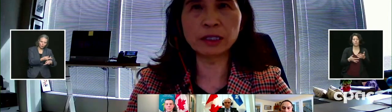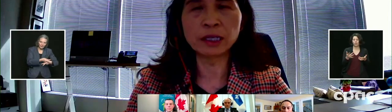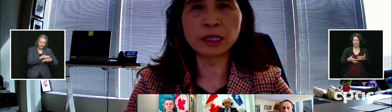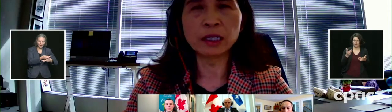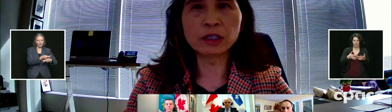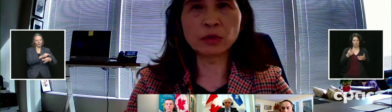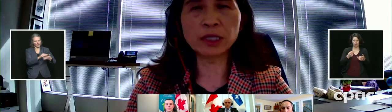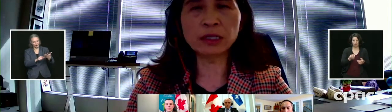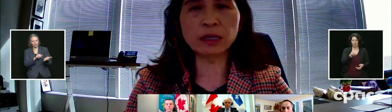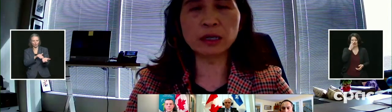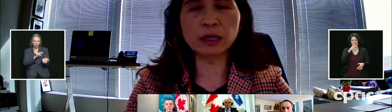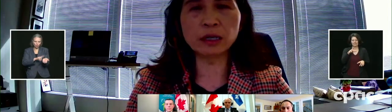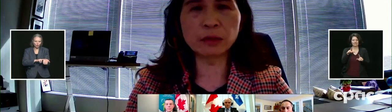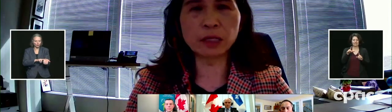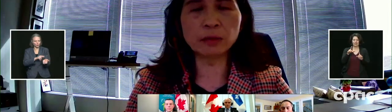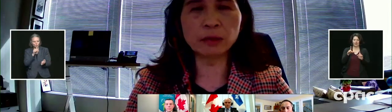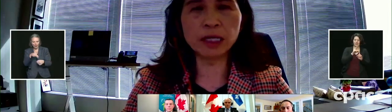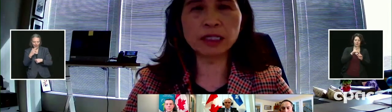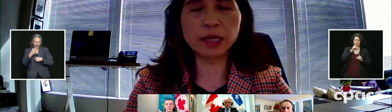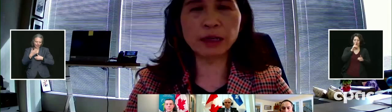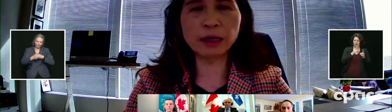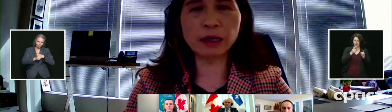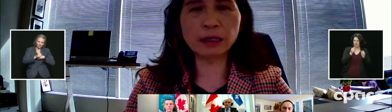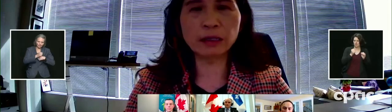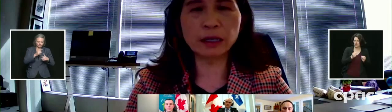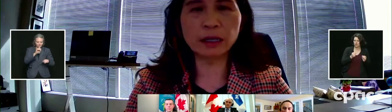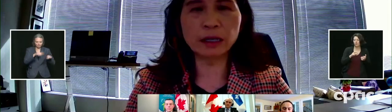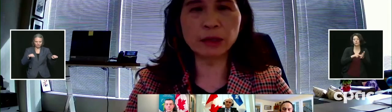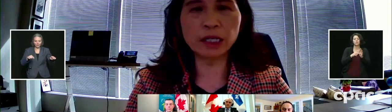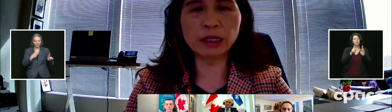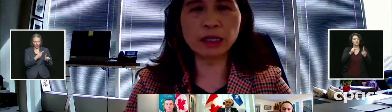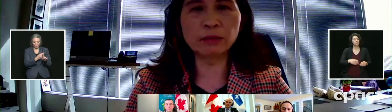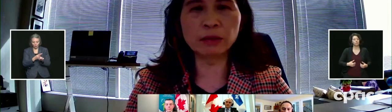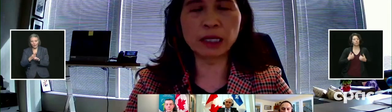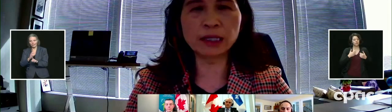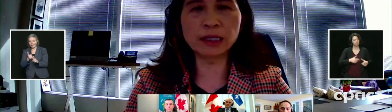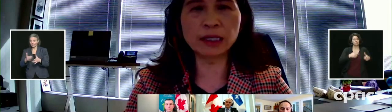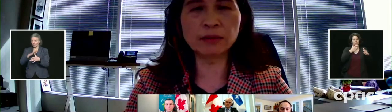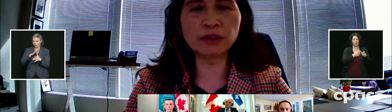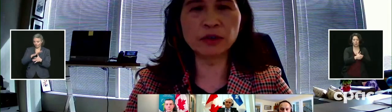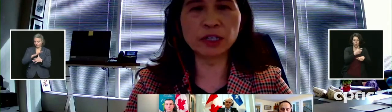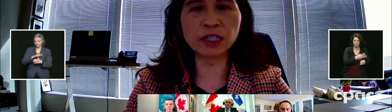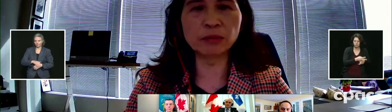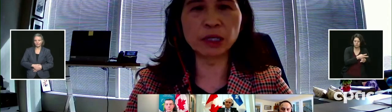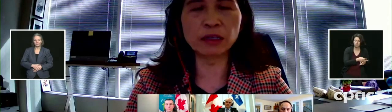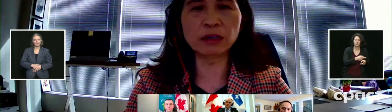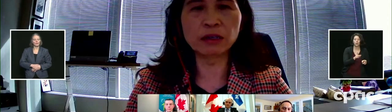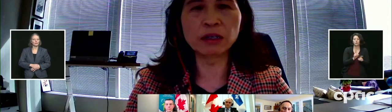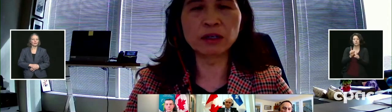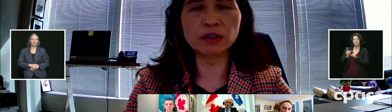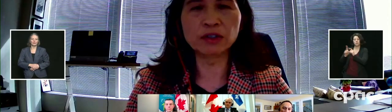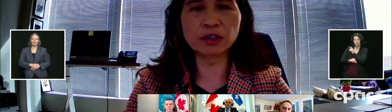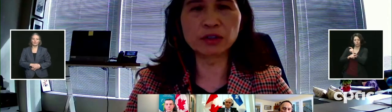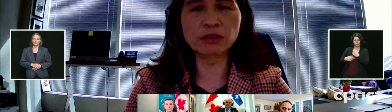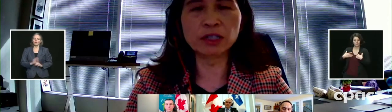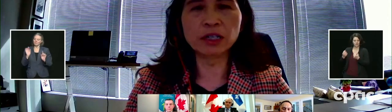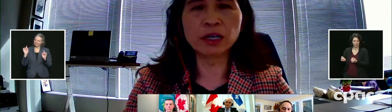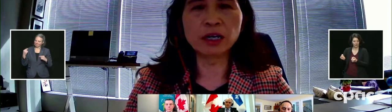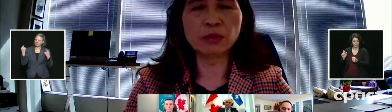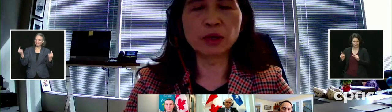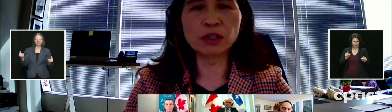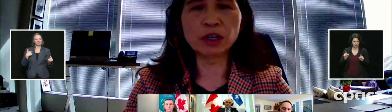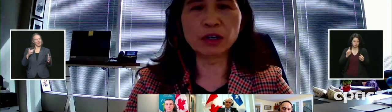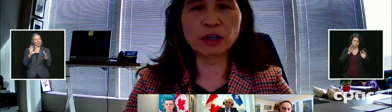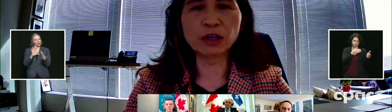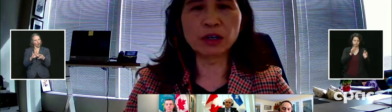facilities. So one, might expect that as I said before, in a month or two,